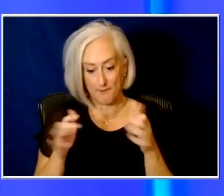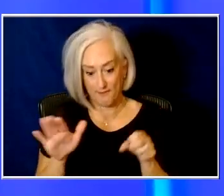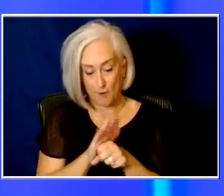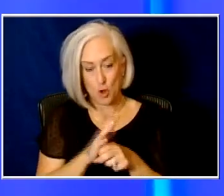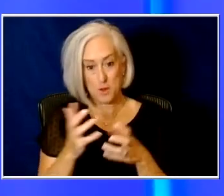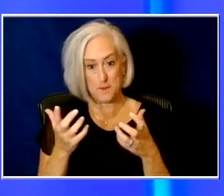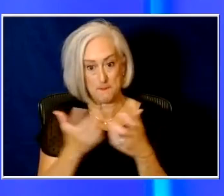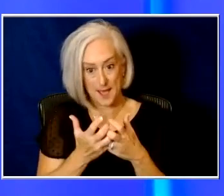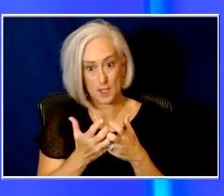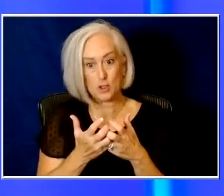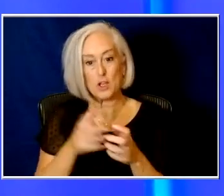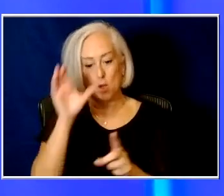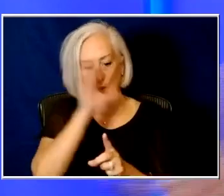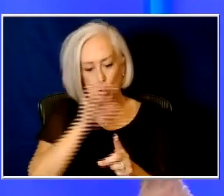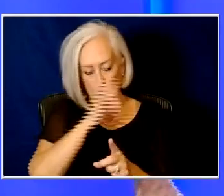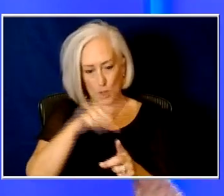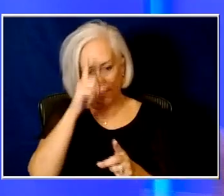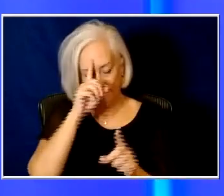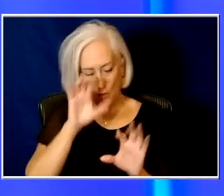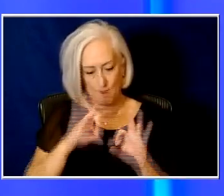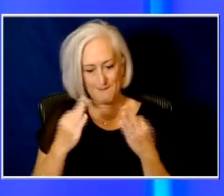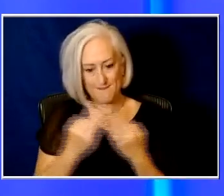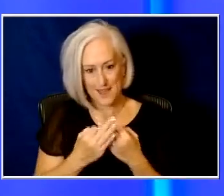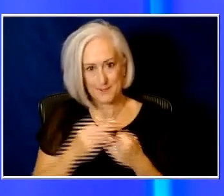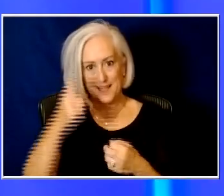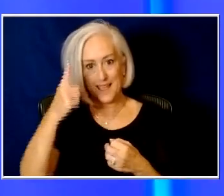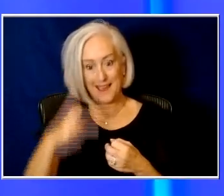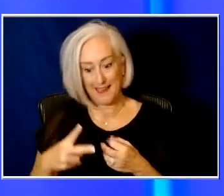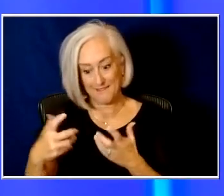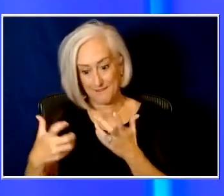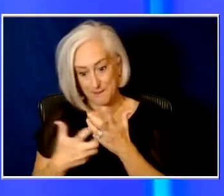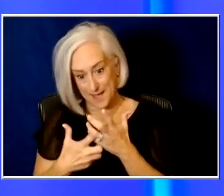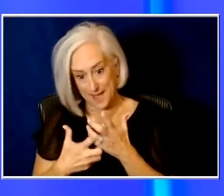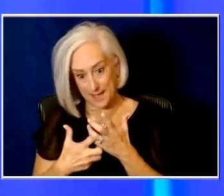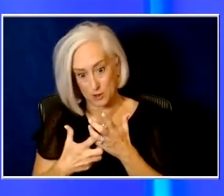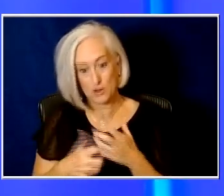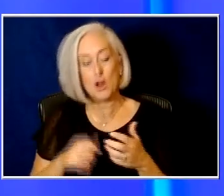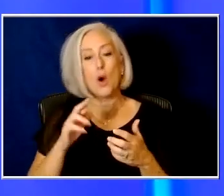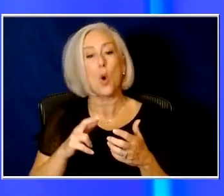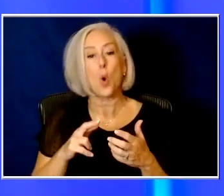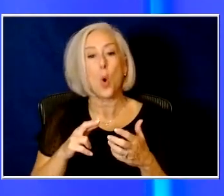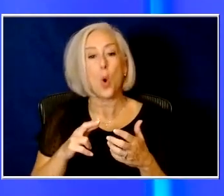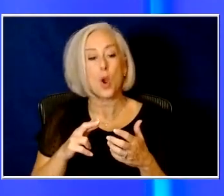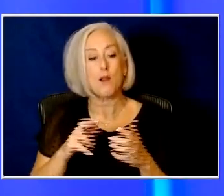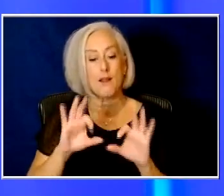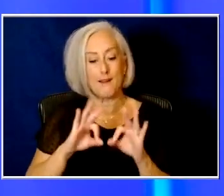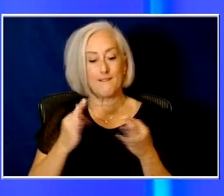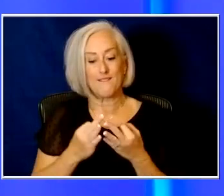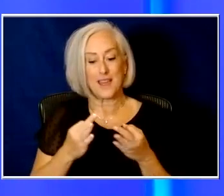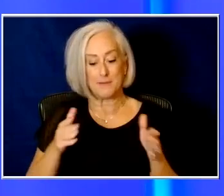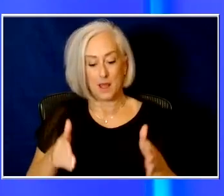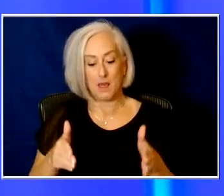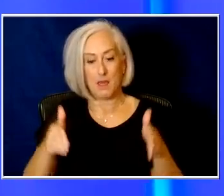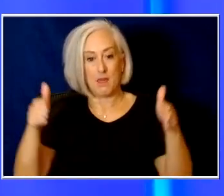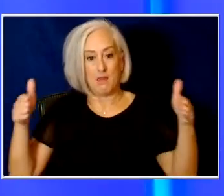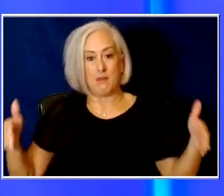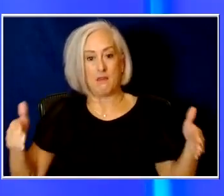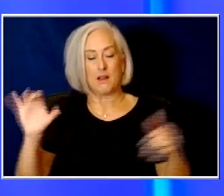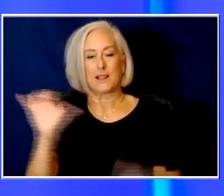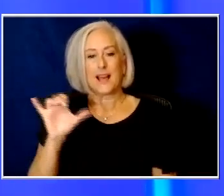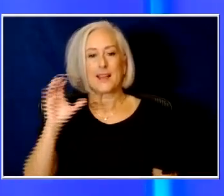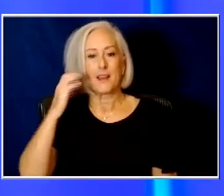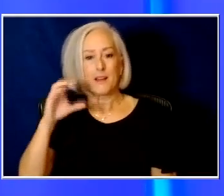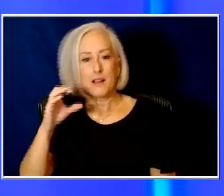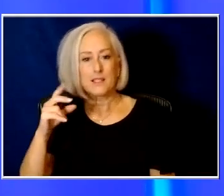immediate family or also even the extended family. You know, you can go to cousins or your nephews and nieces. In the half-matched